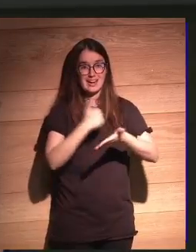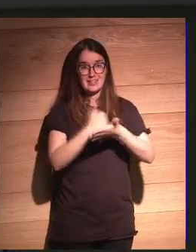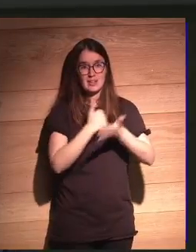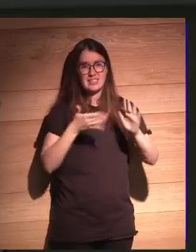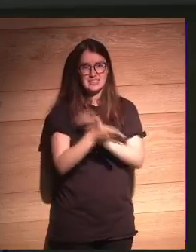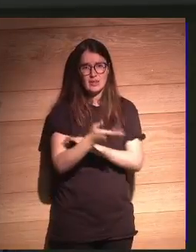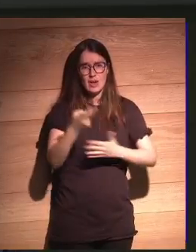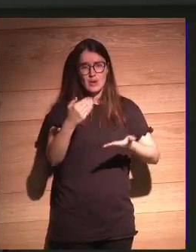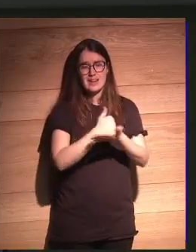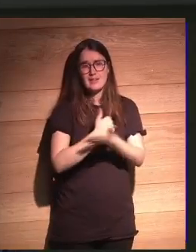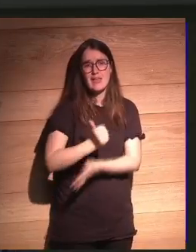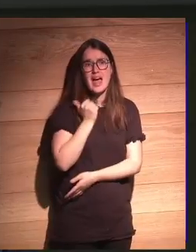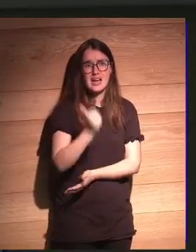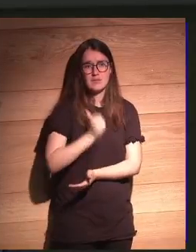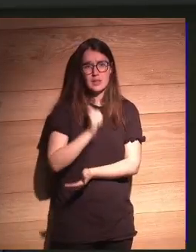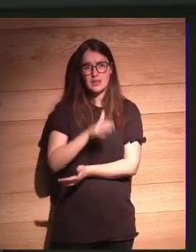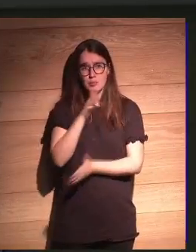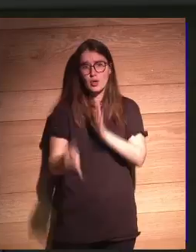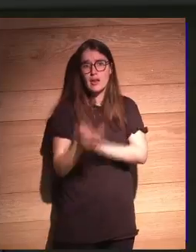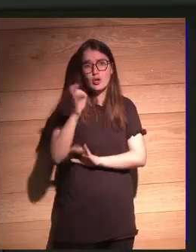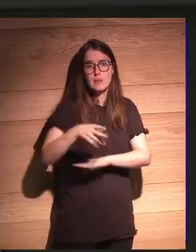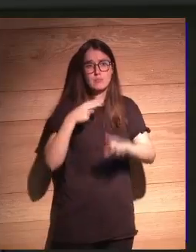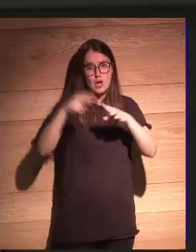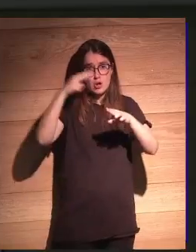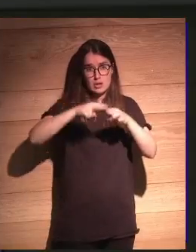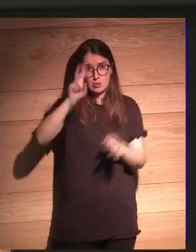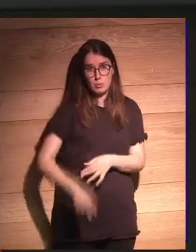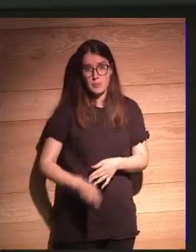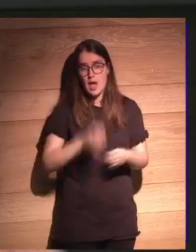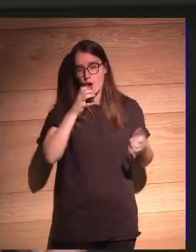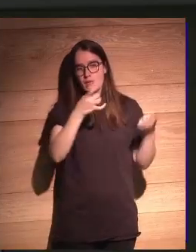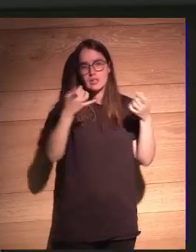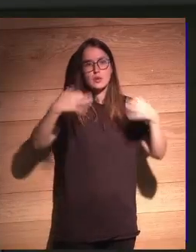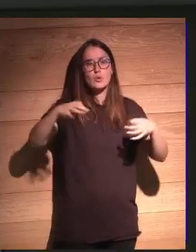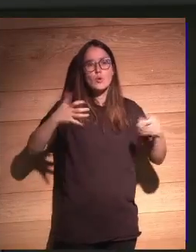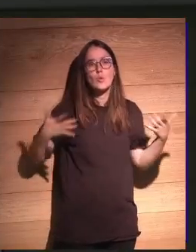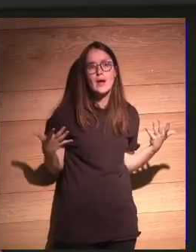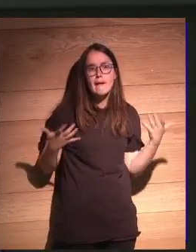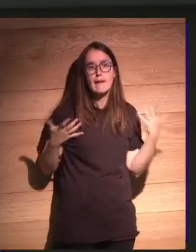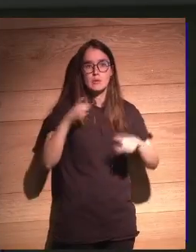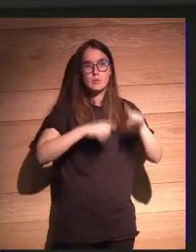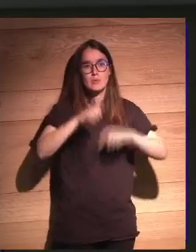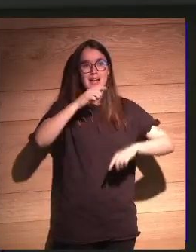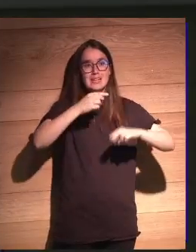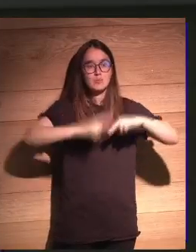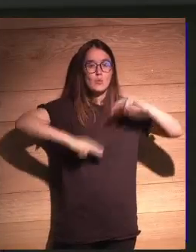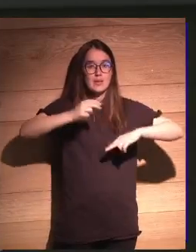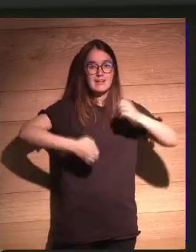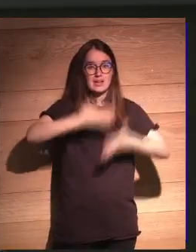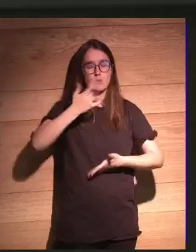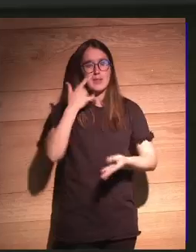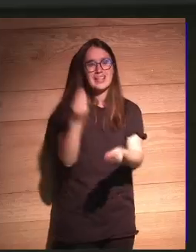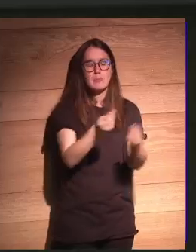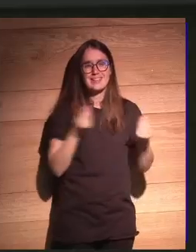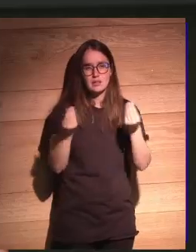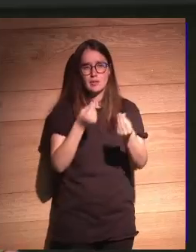their profitability was going to be an artificial profitability politically created. Now we only had real estate bubbles